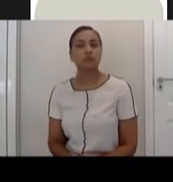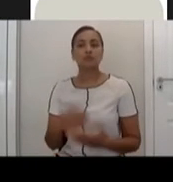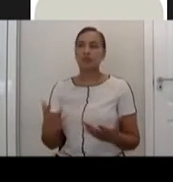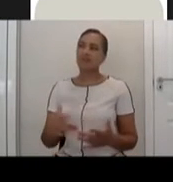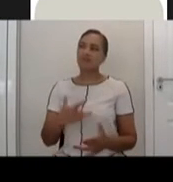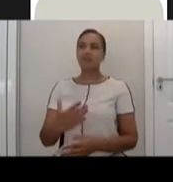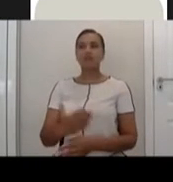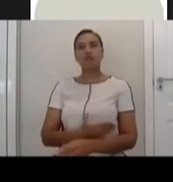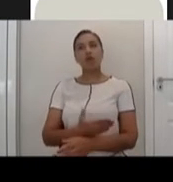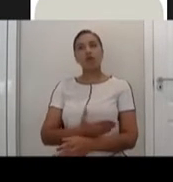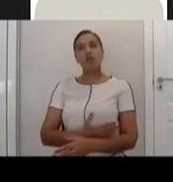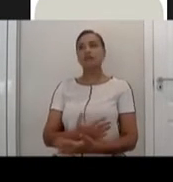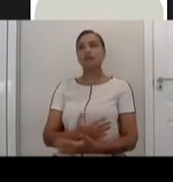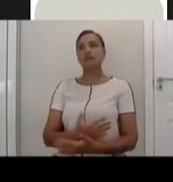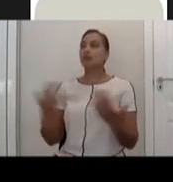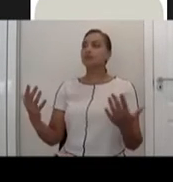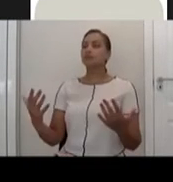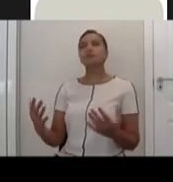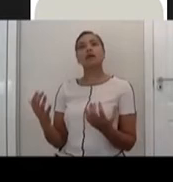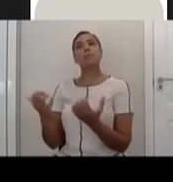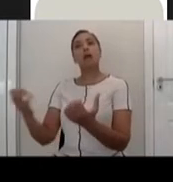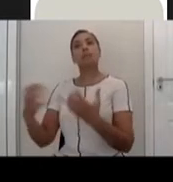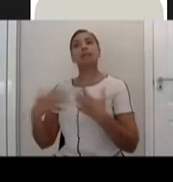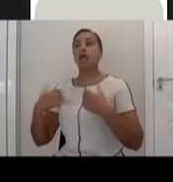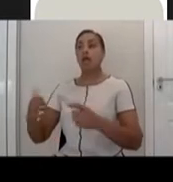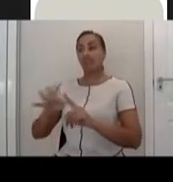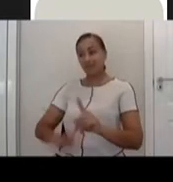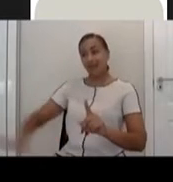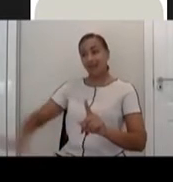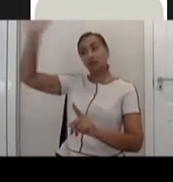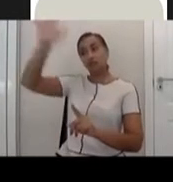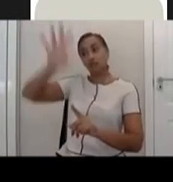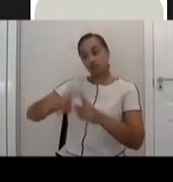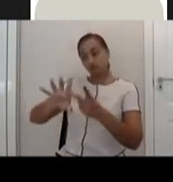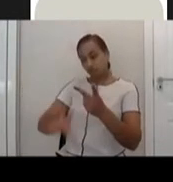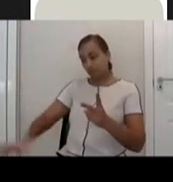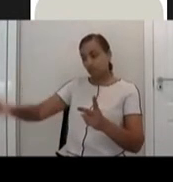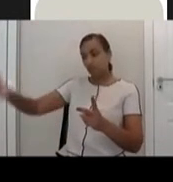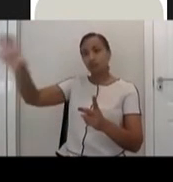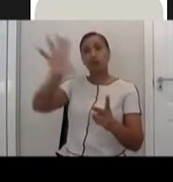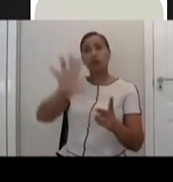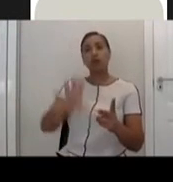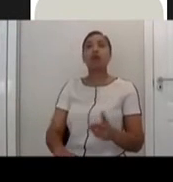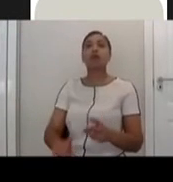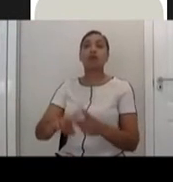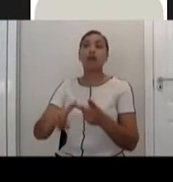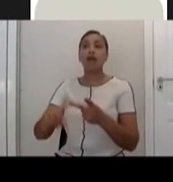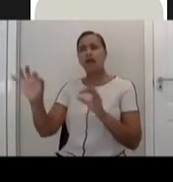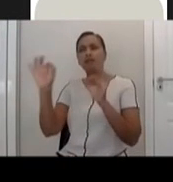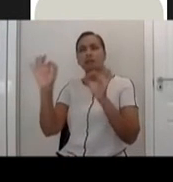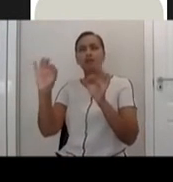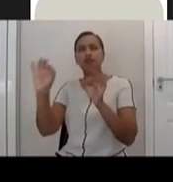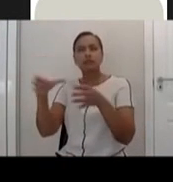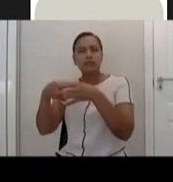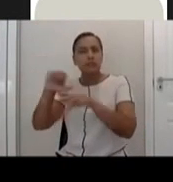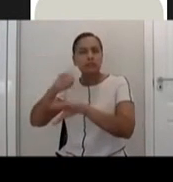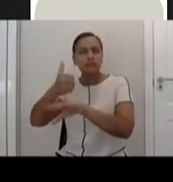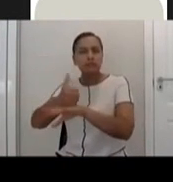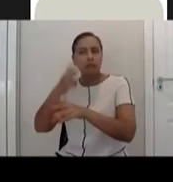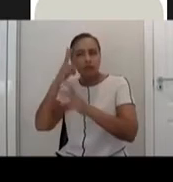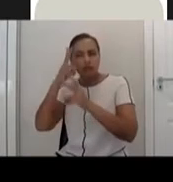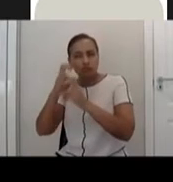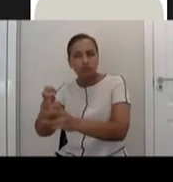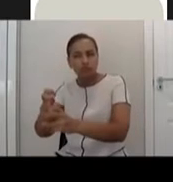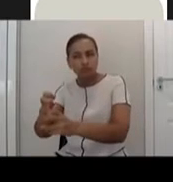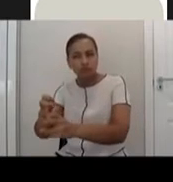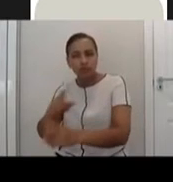It is early days. Public health nationally and regionally have always had measures and teams that investigate this sort of thing, but we